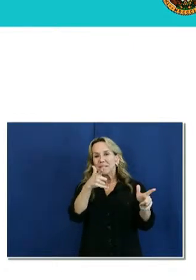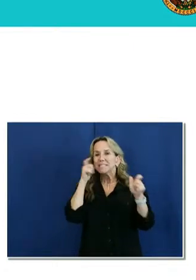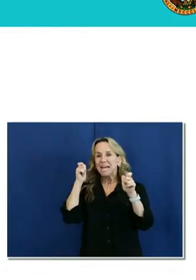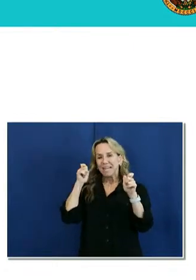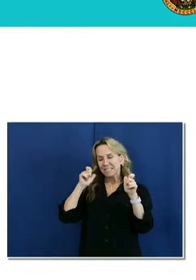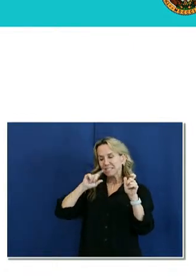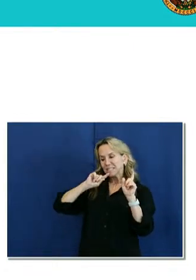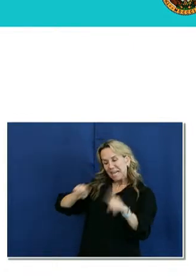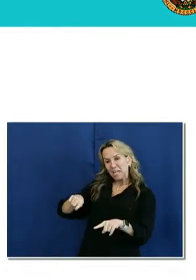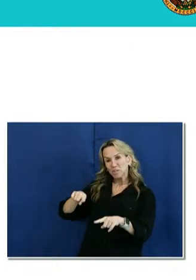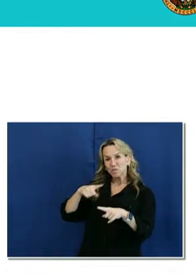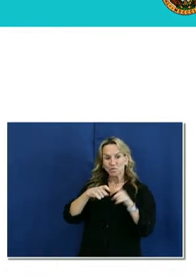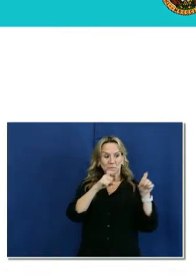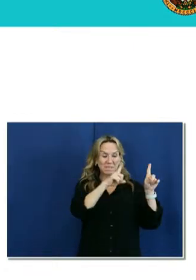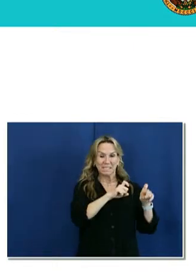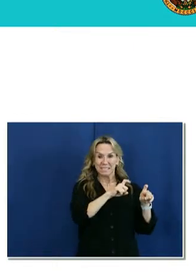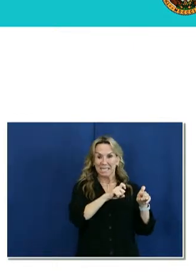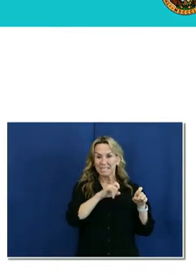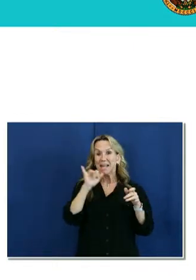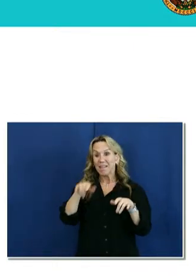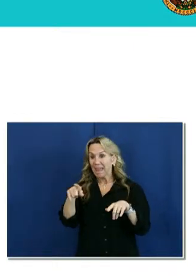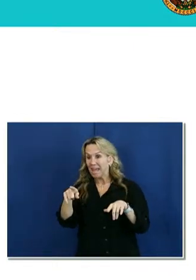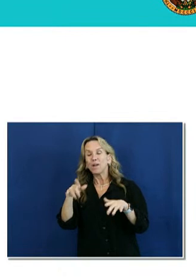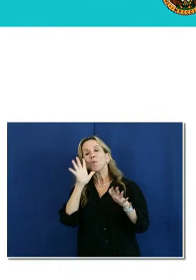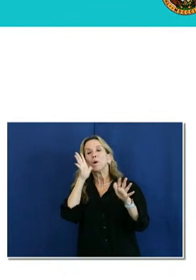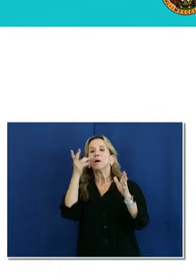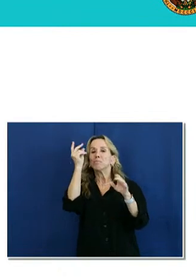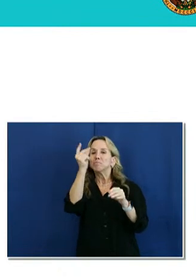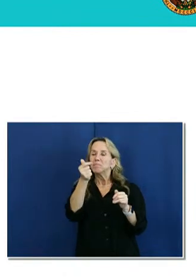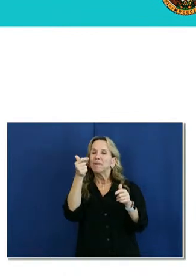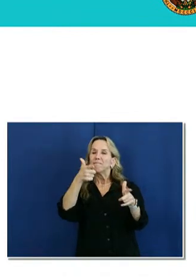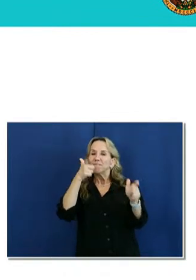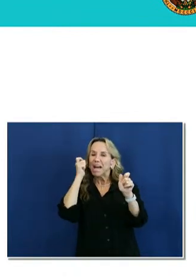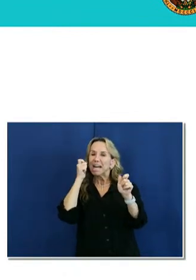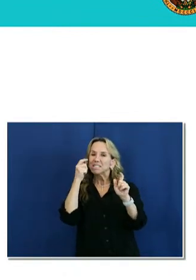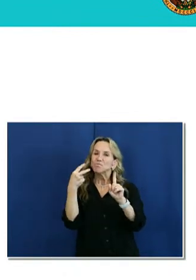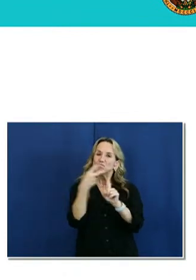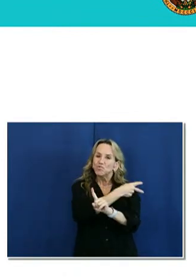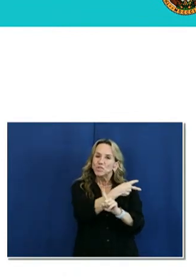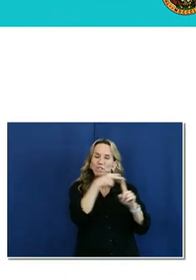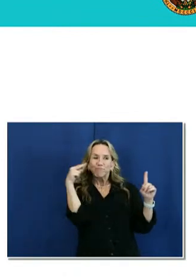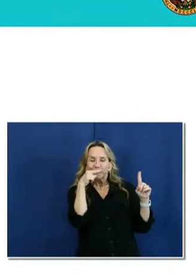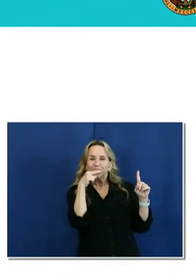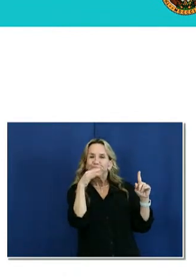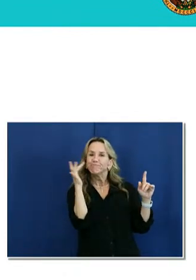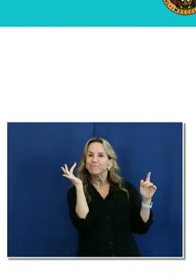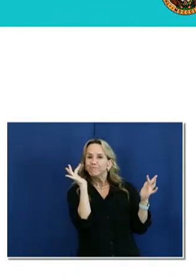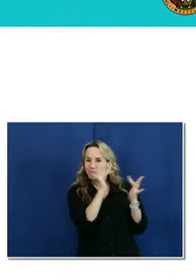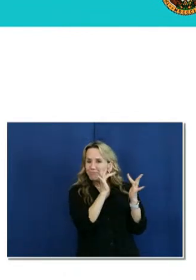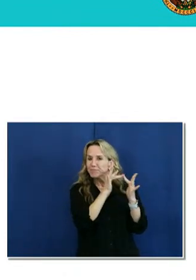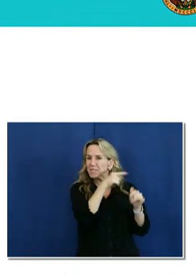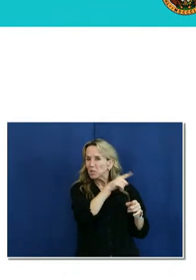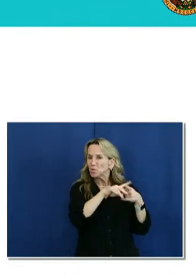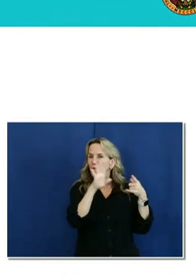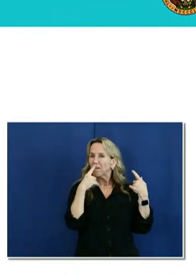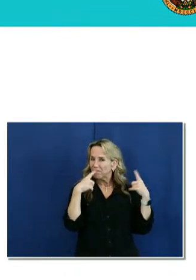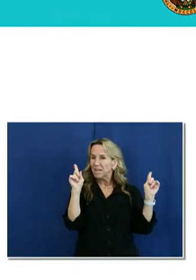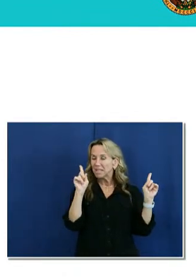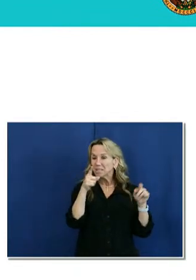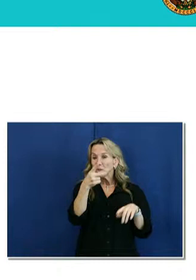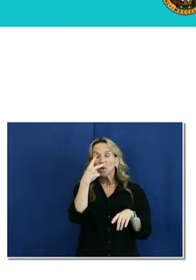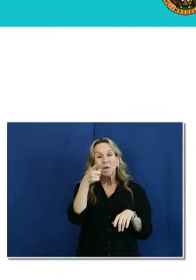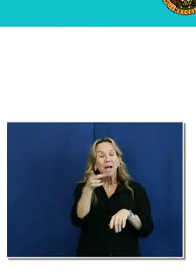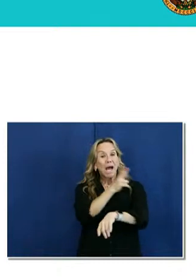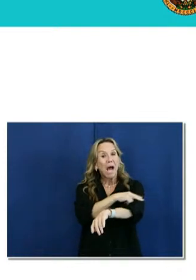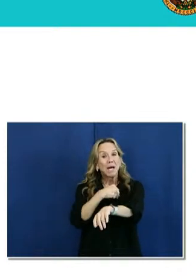of our testing results, which is what enables our case investigation and contact tracing systems to be effective. There you see